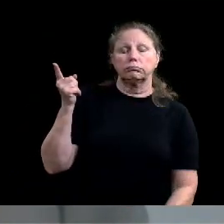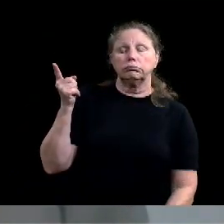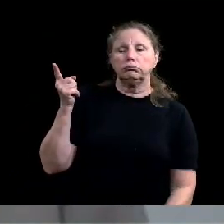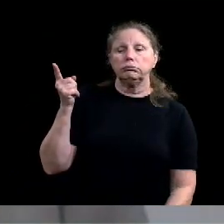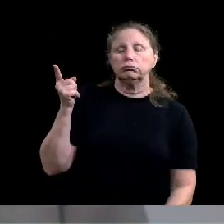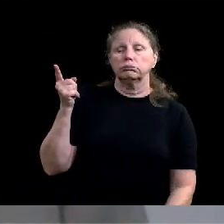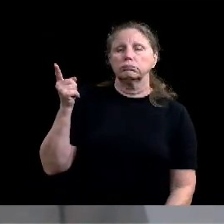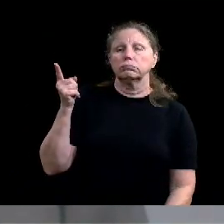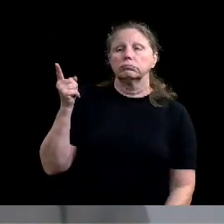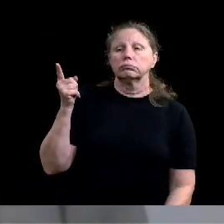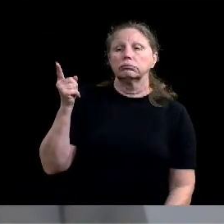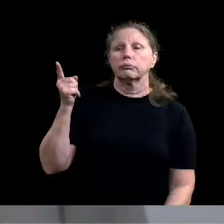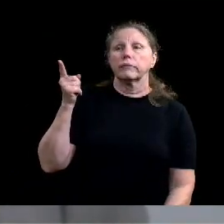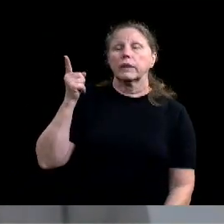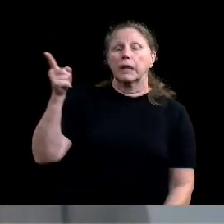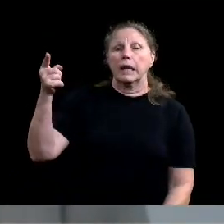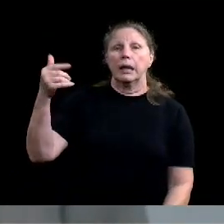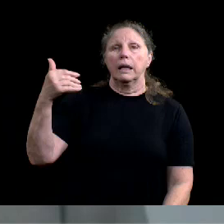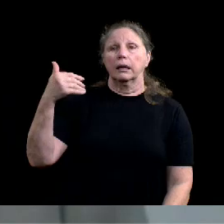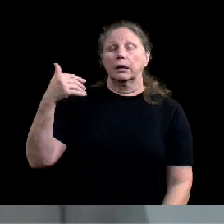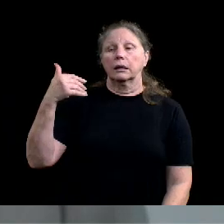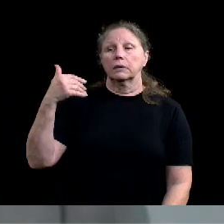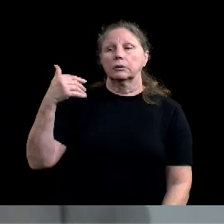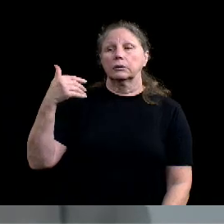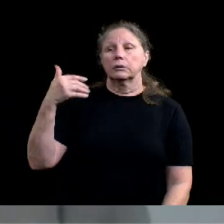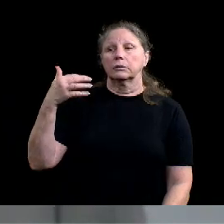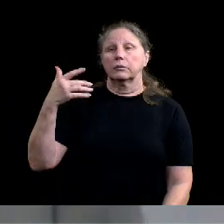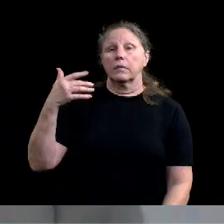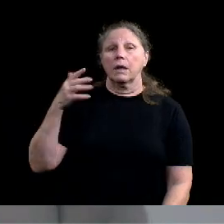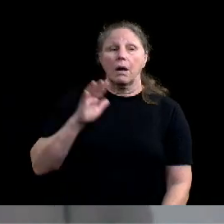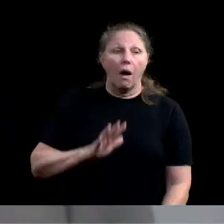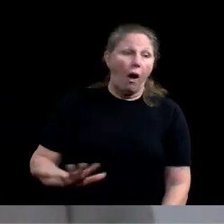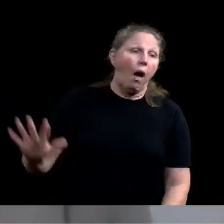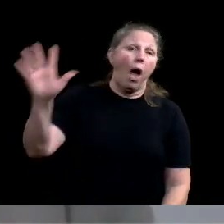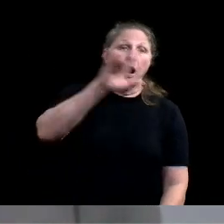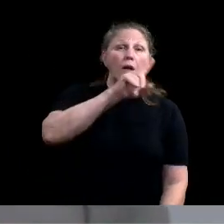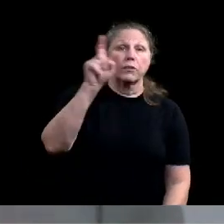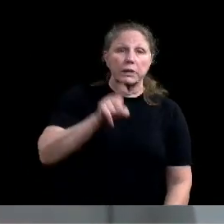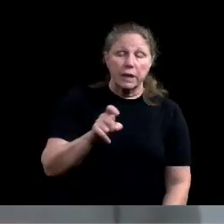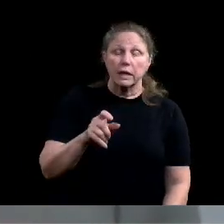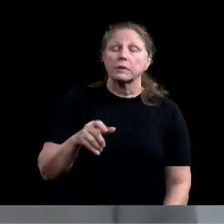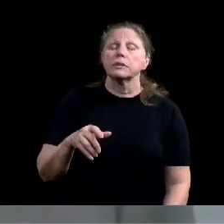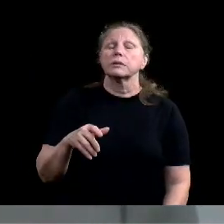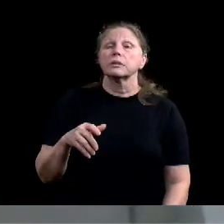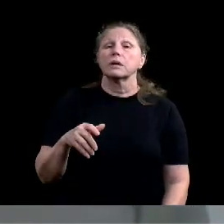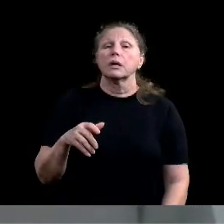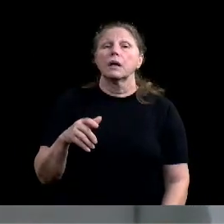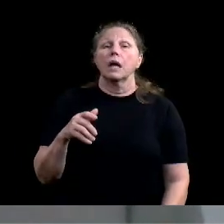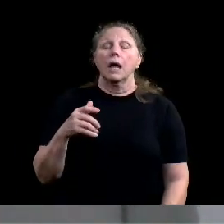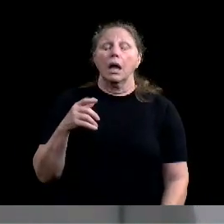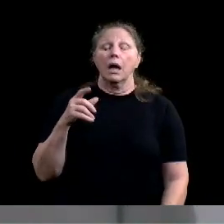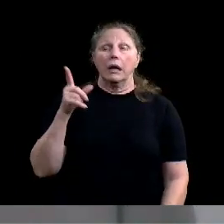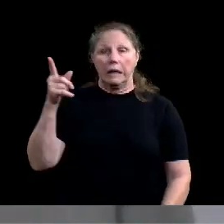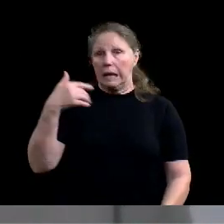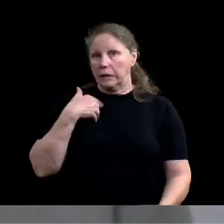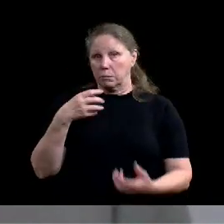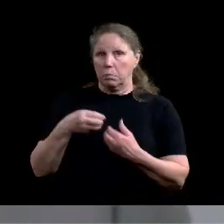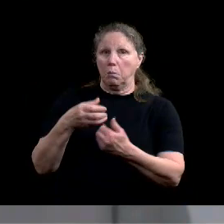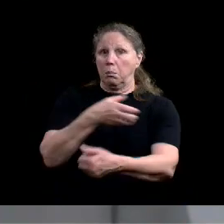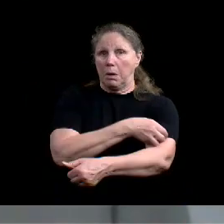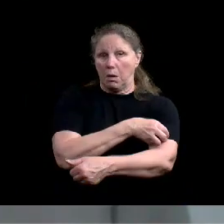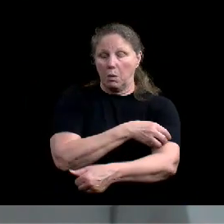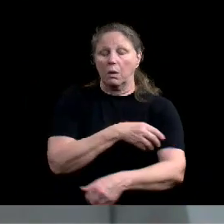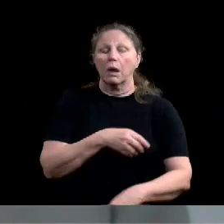our local authorities as far as the maximum amount of restrictions they might have.